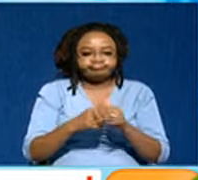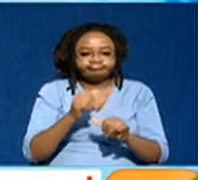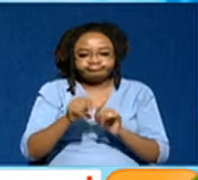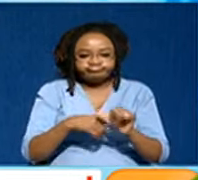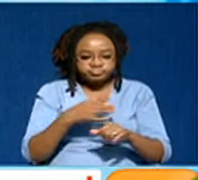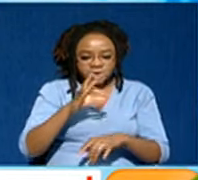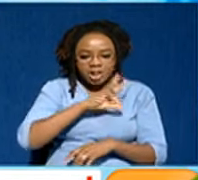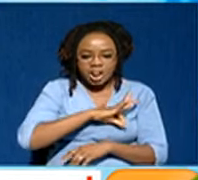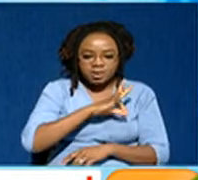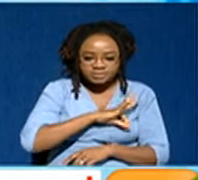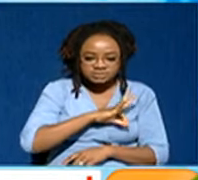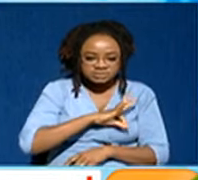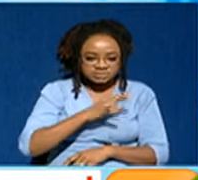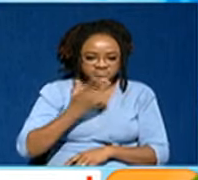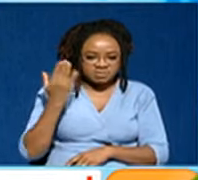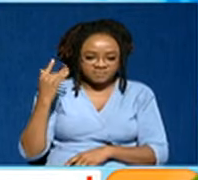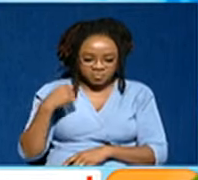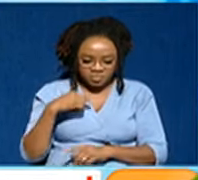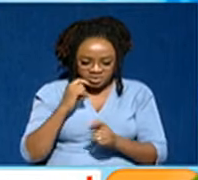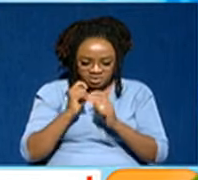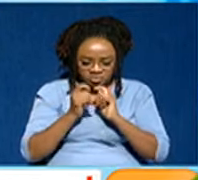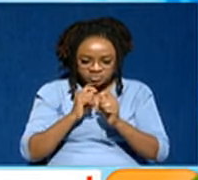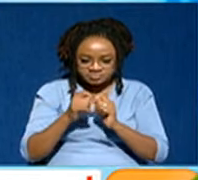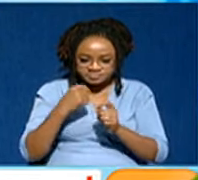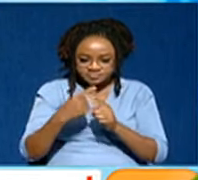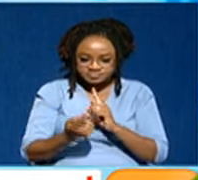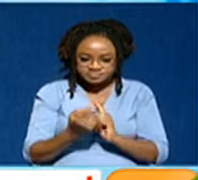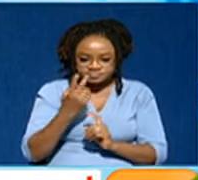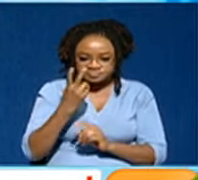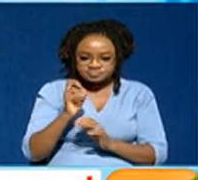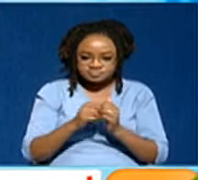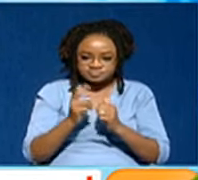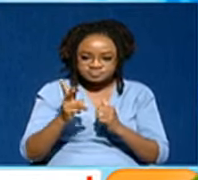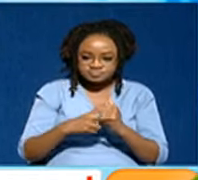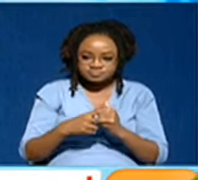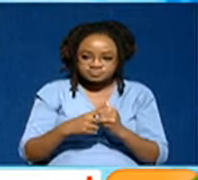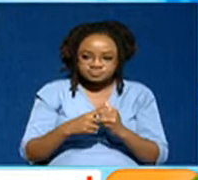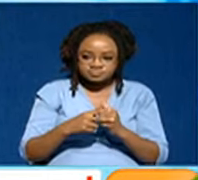allowances that we negotiated in 2017,